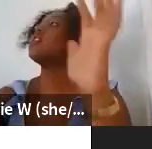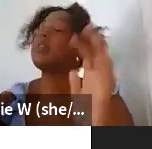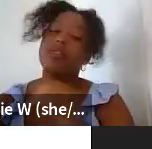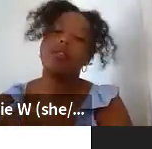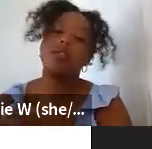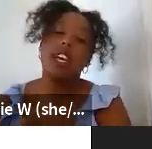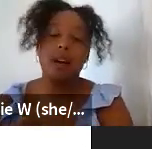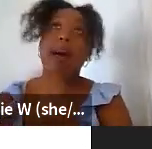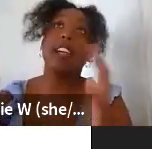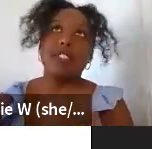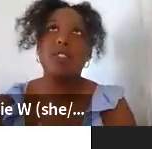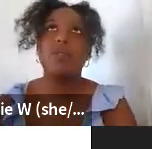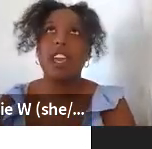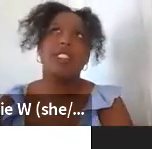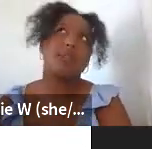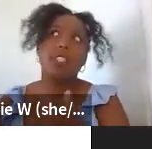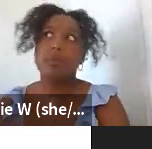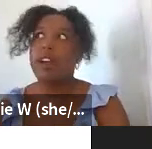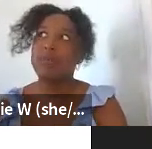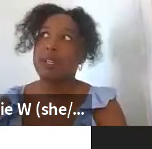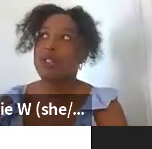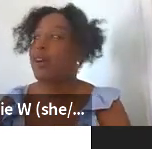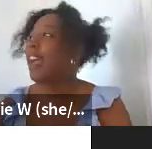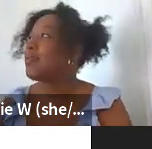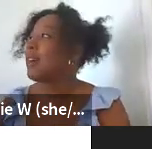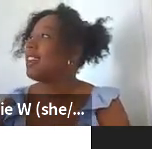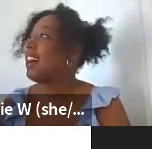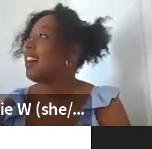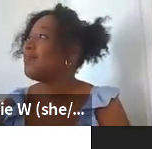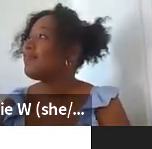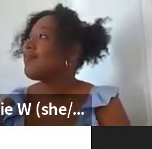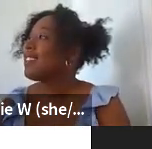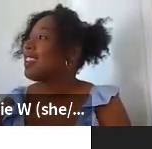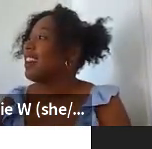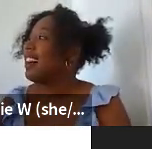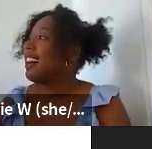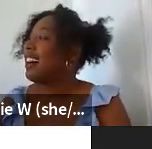went to back to the UK, surprise, surprise, the place where I had my